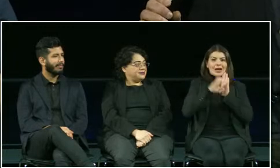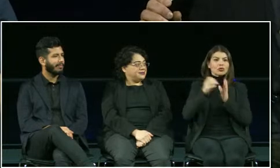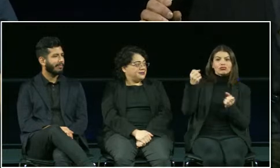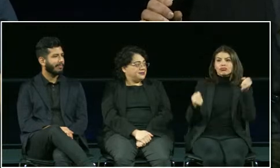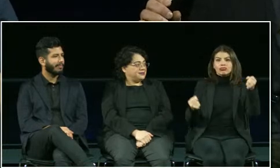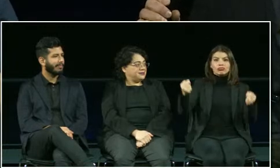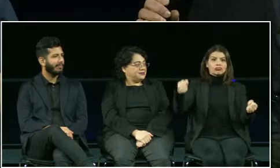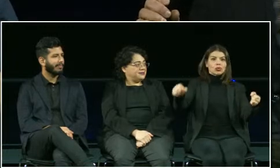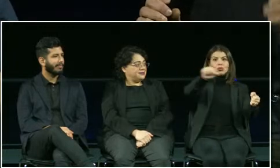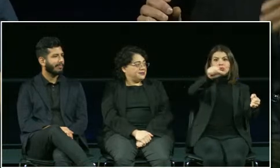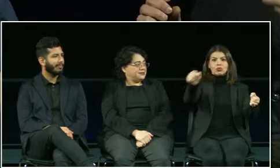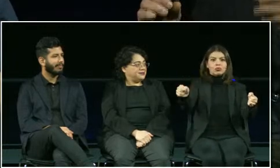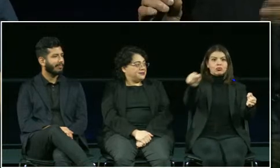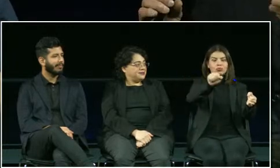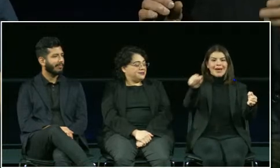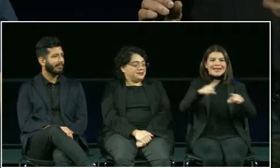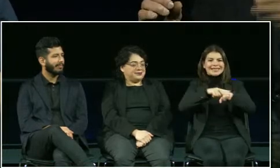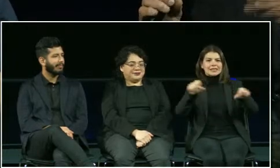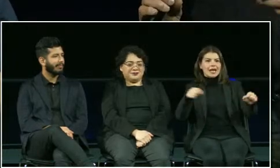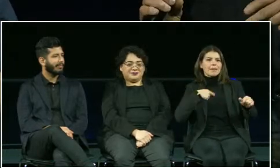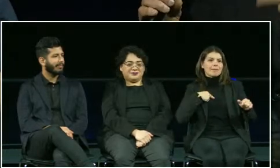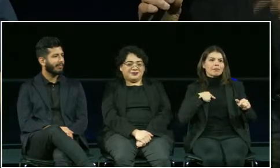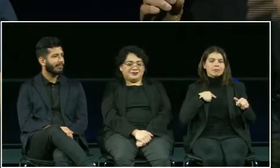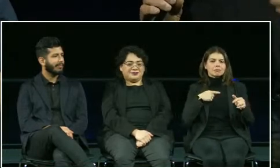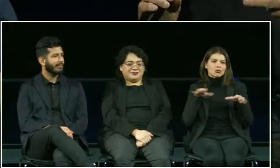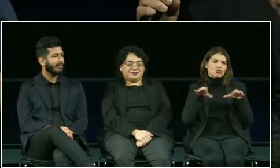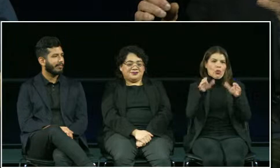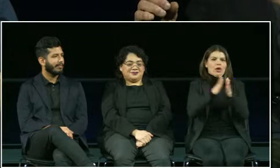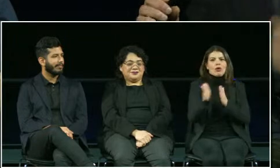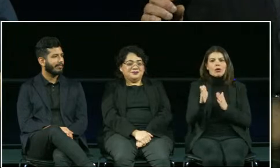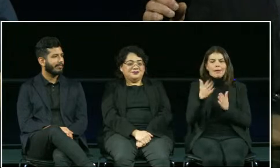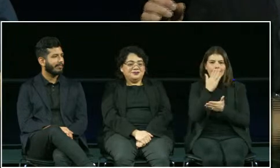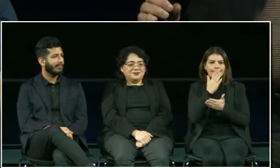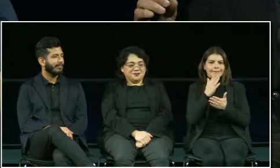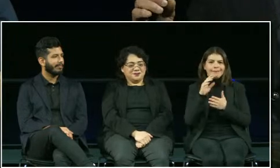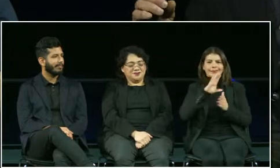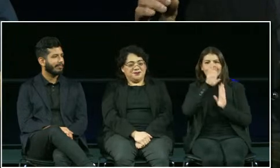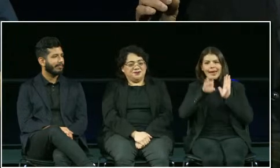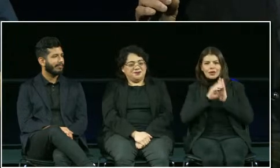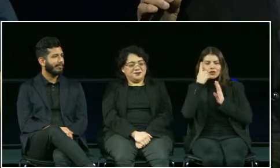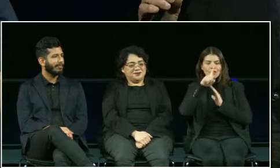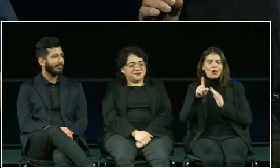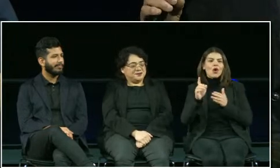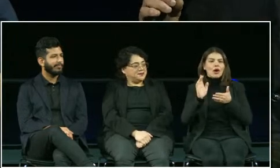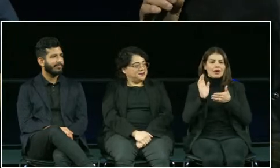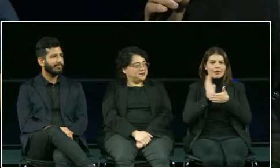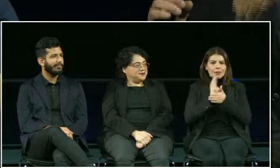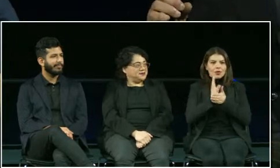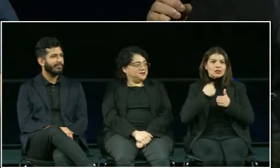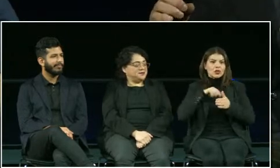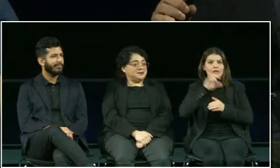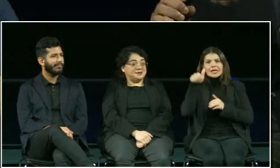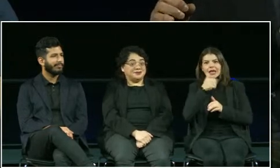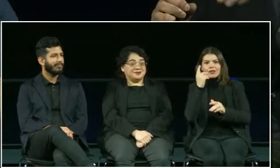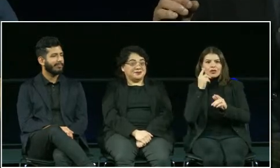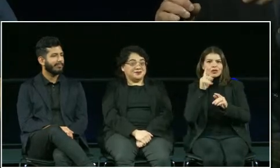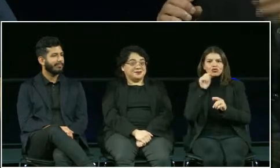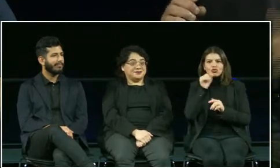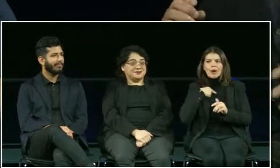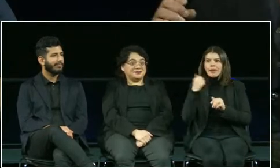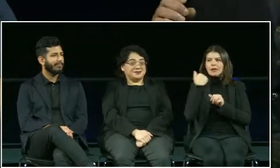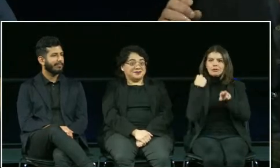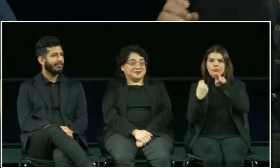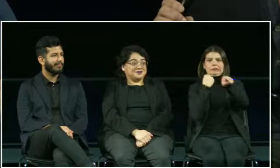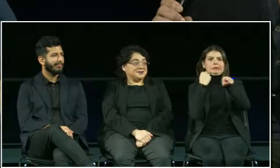tram at the same time as she was playing her part in the film. And there was a tram coming from behind, so we have to keep on going forward.